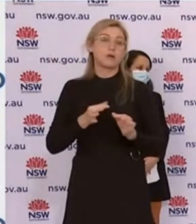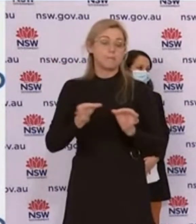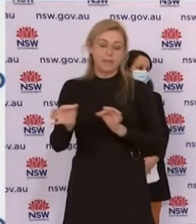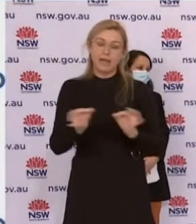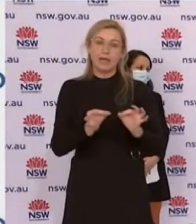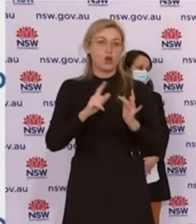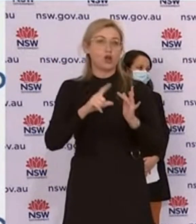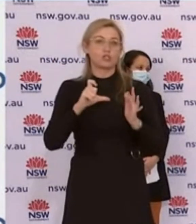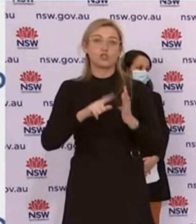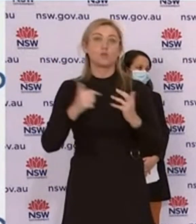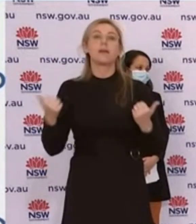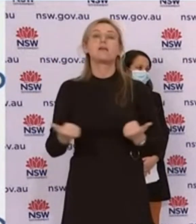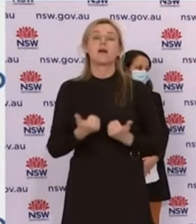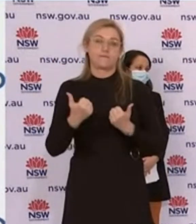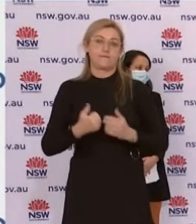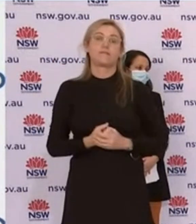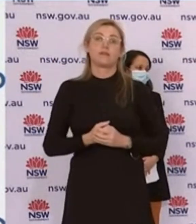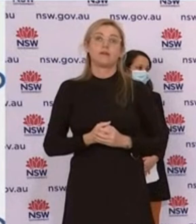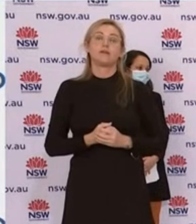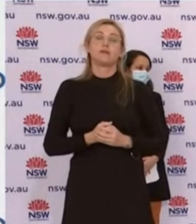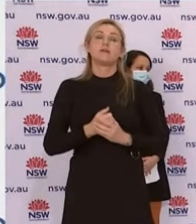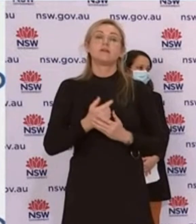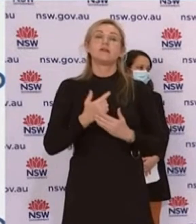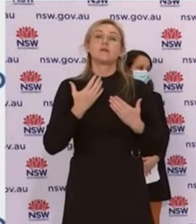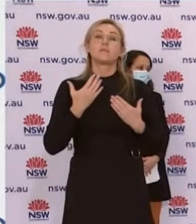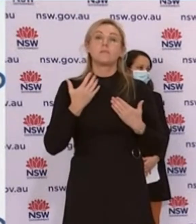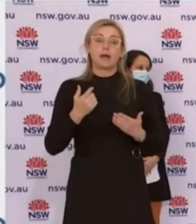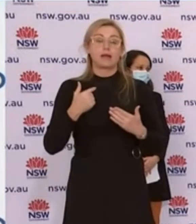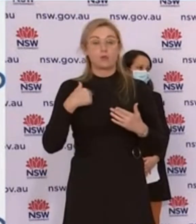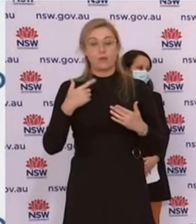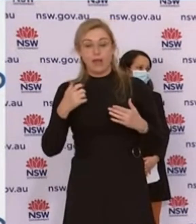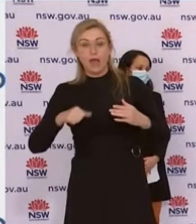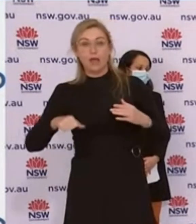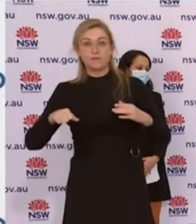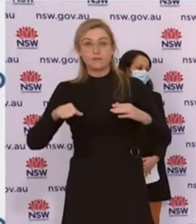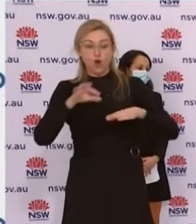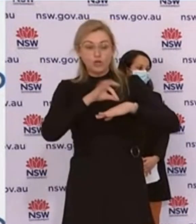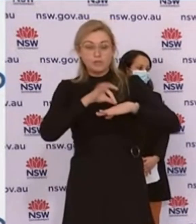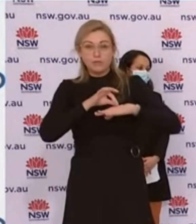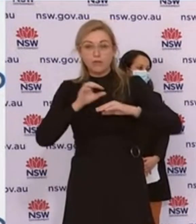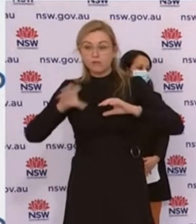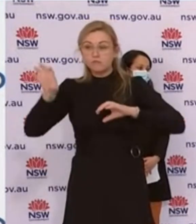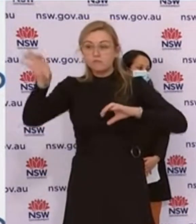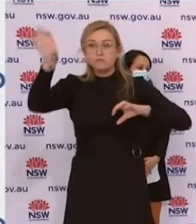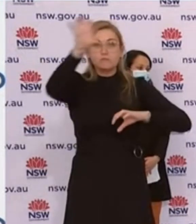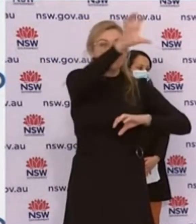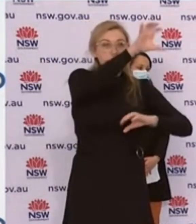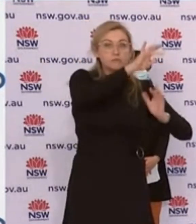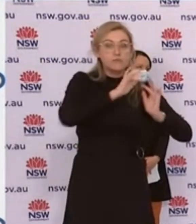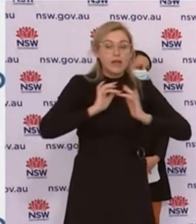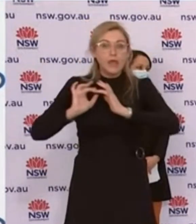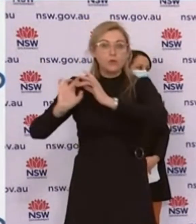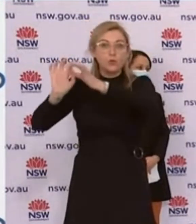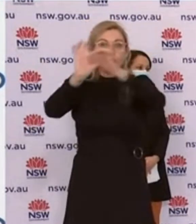is confronting for all of us is when you have a network that has great staff, is seeing